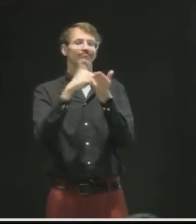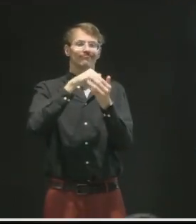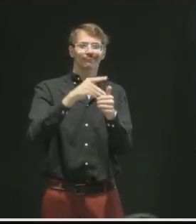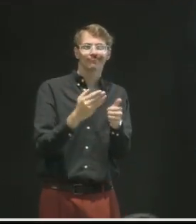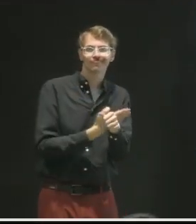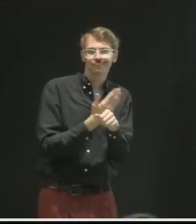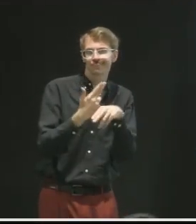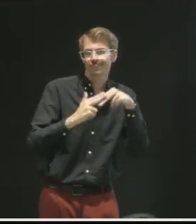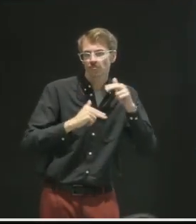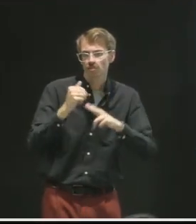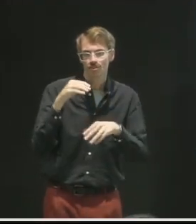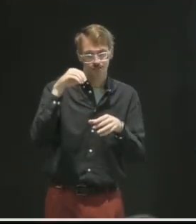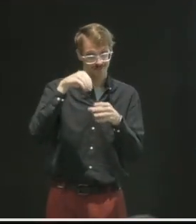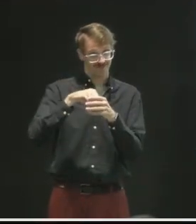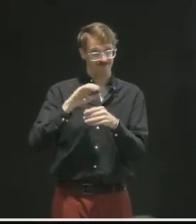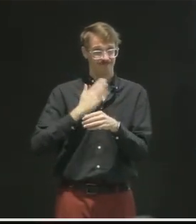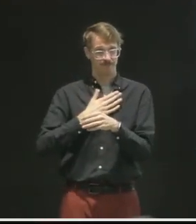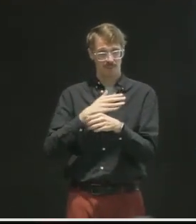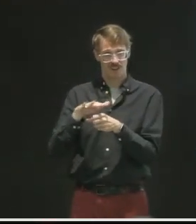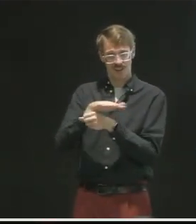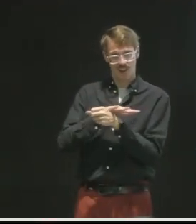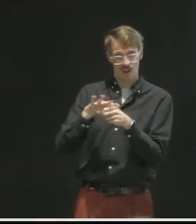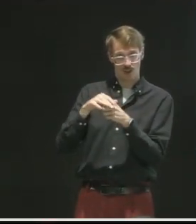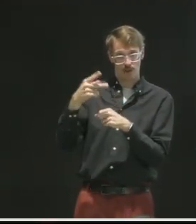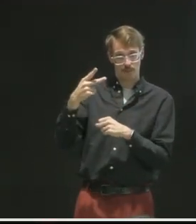in Central Sulawesi, especially in Palu,